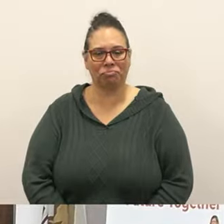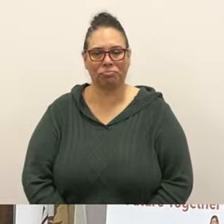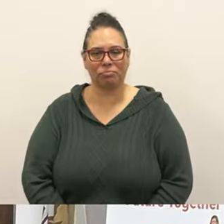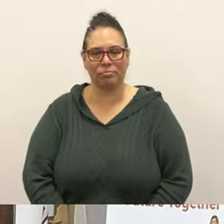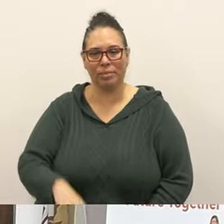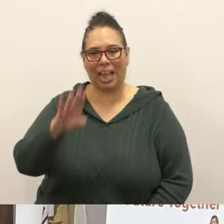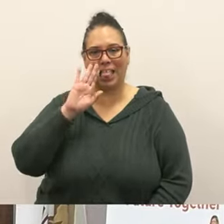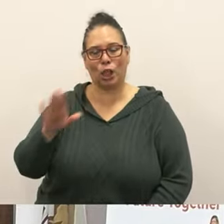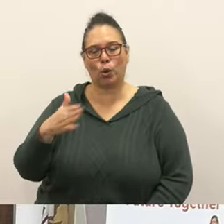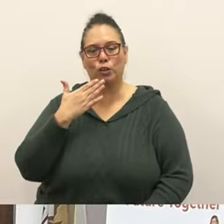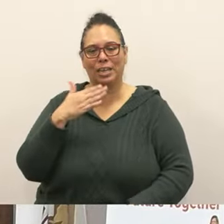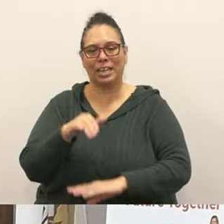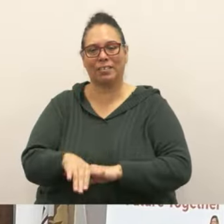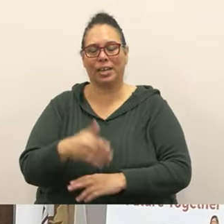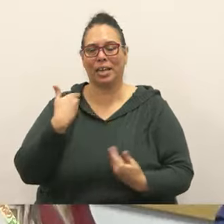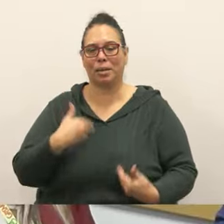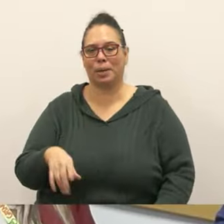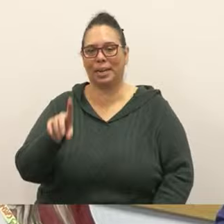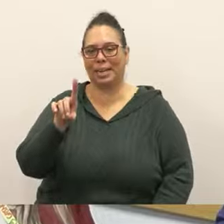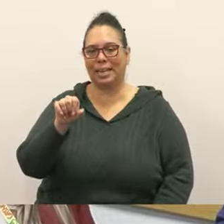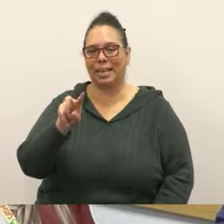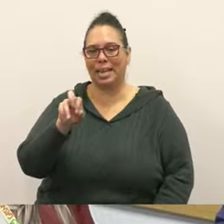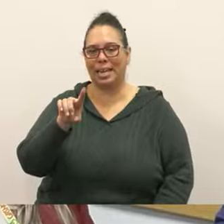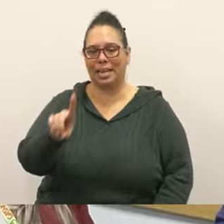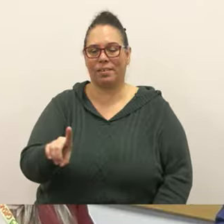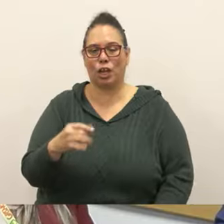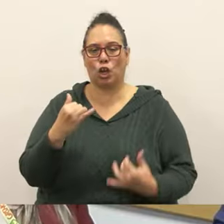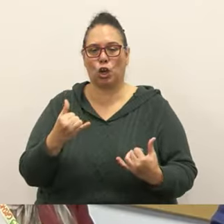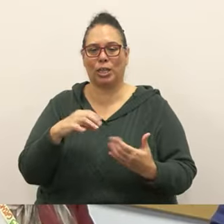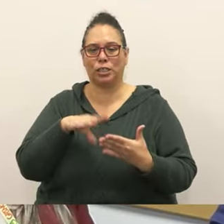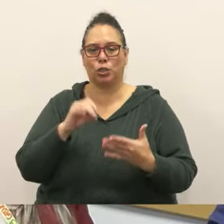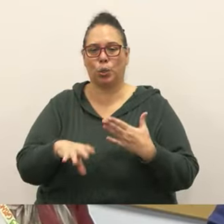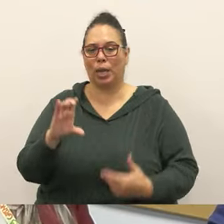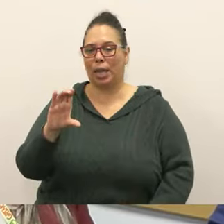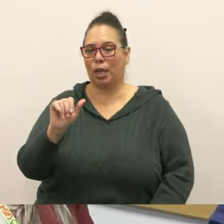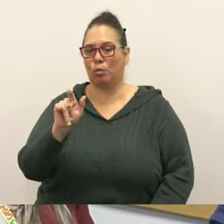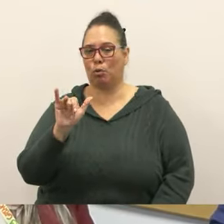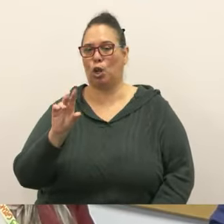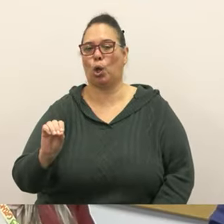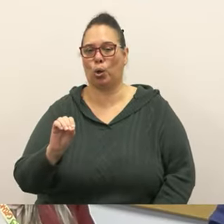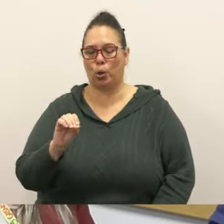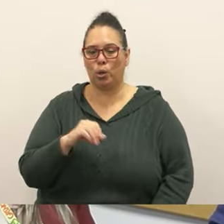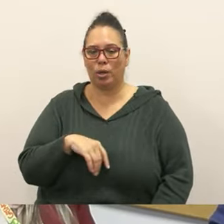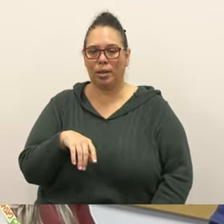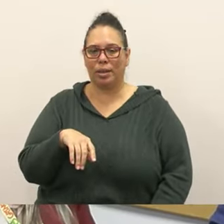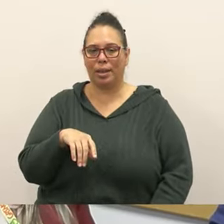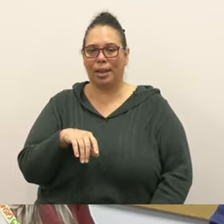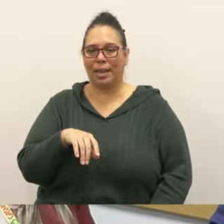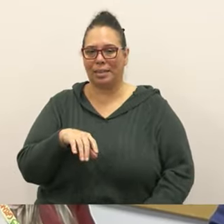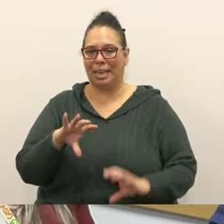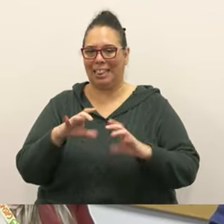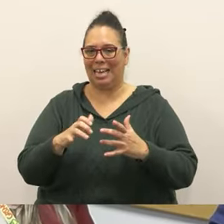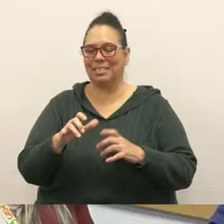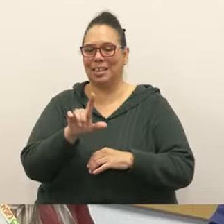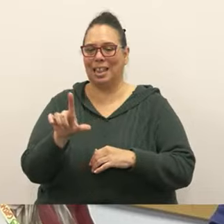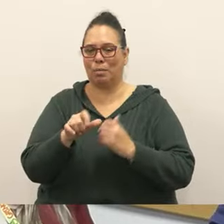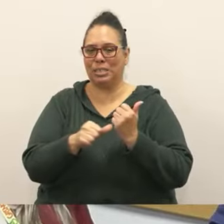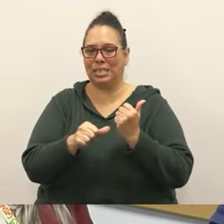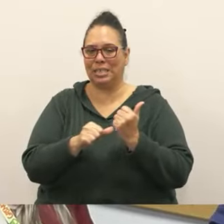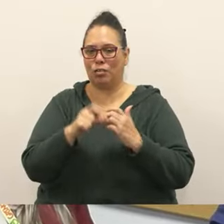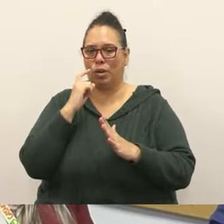Hello and good evening. My name is David Robinson, and I'm currently a student at Cabrillo High School with a class as a library assistant. I'm here to recognize the issue